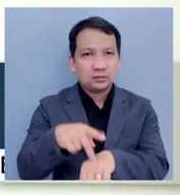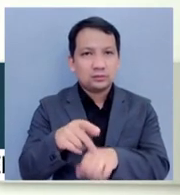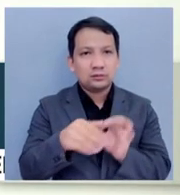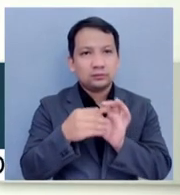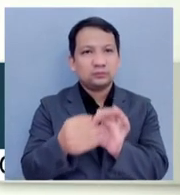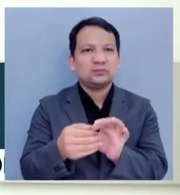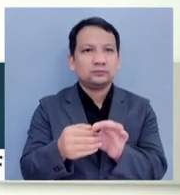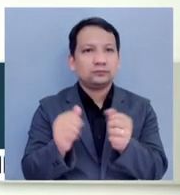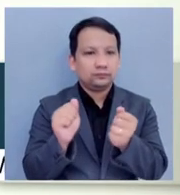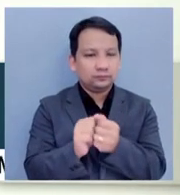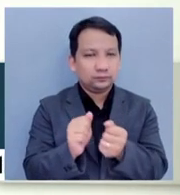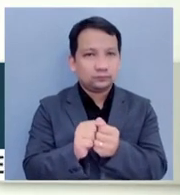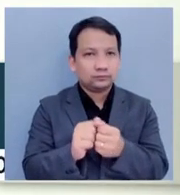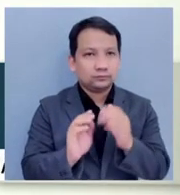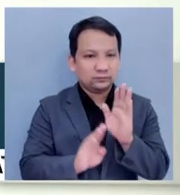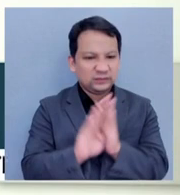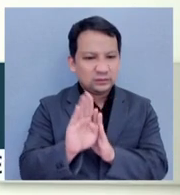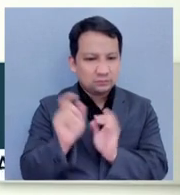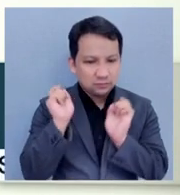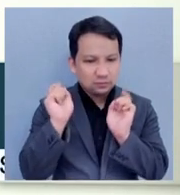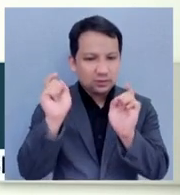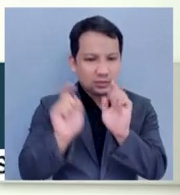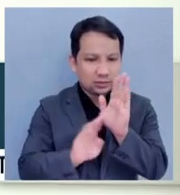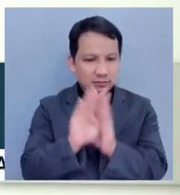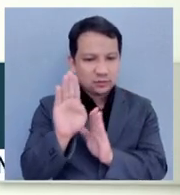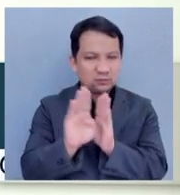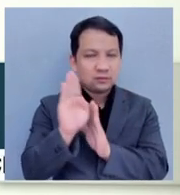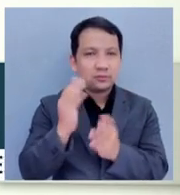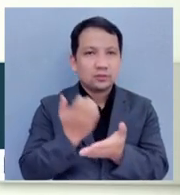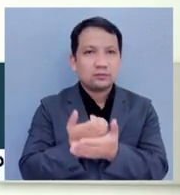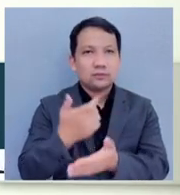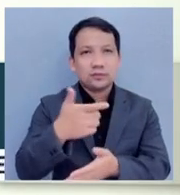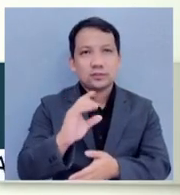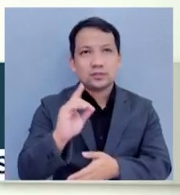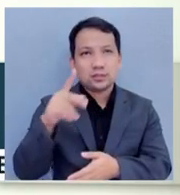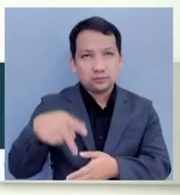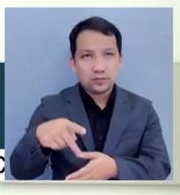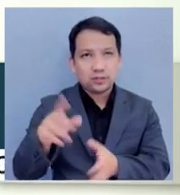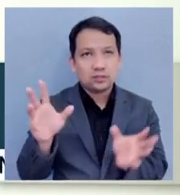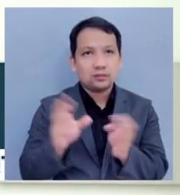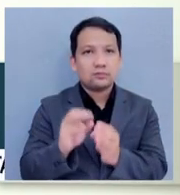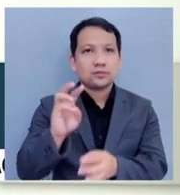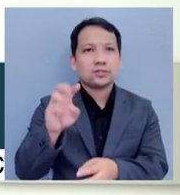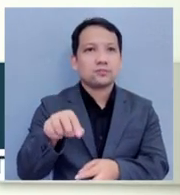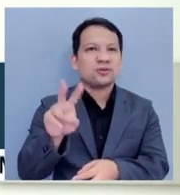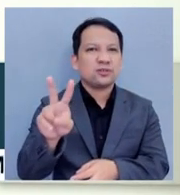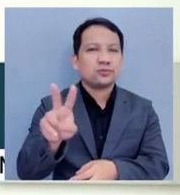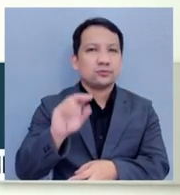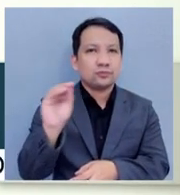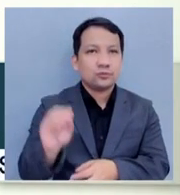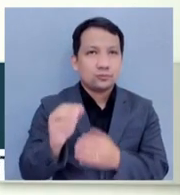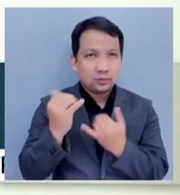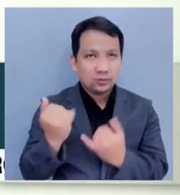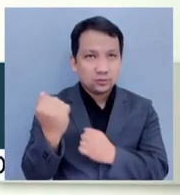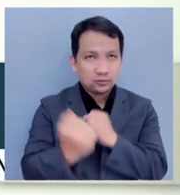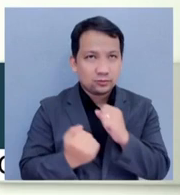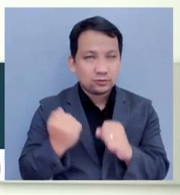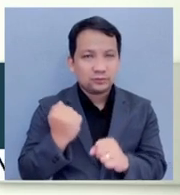among the fastest growing economies in the region, with a GDP forecast of 6.2% for this year